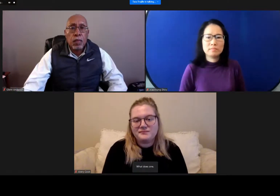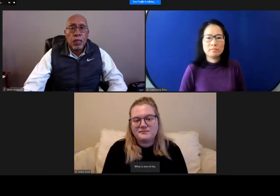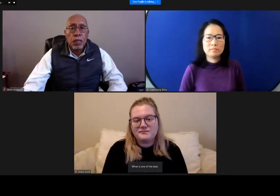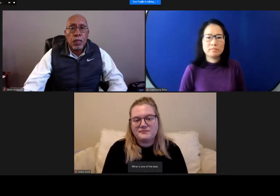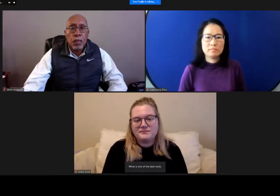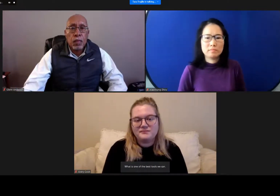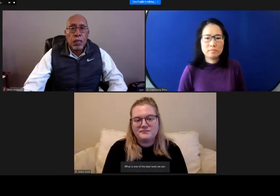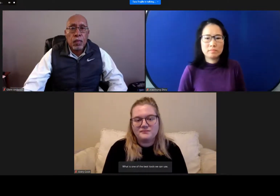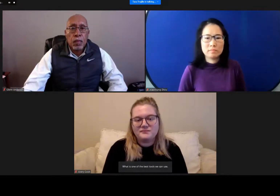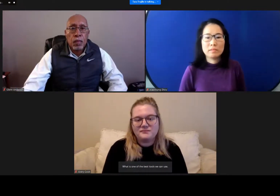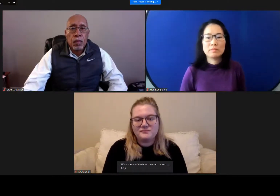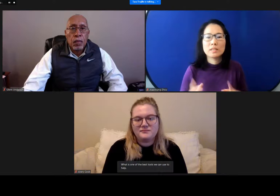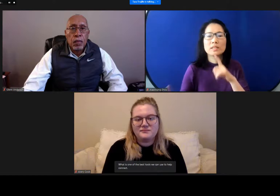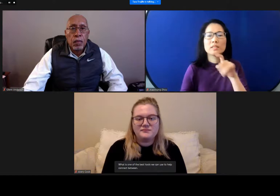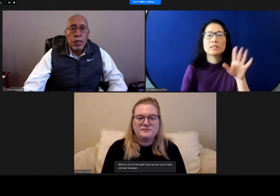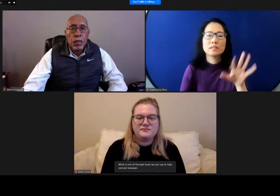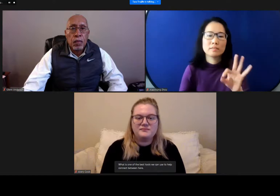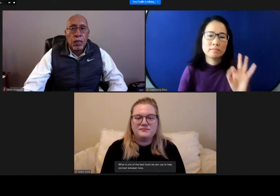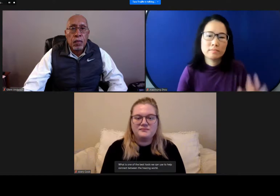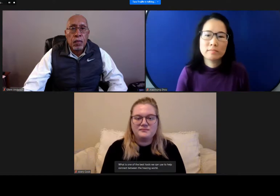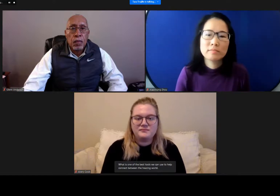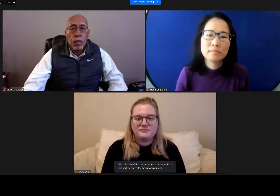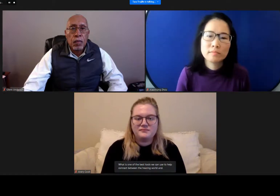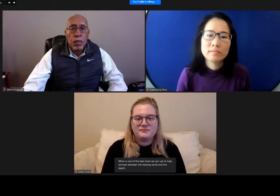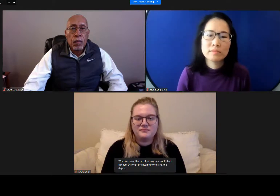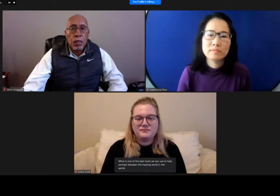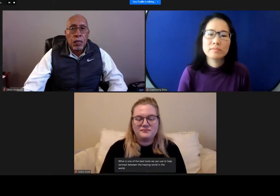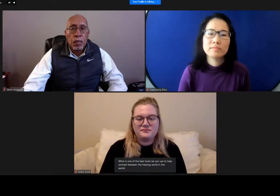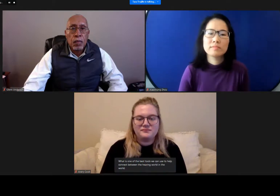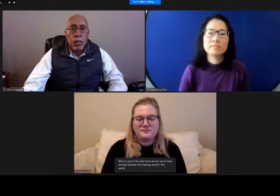best tools we can use to help connect between the hearing world and the deaf world?